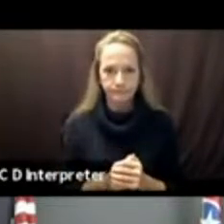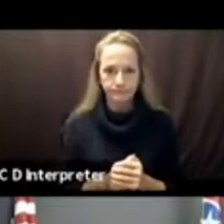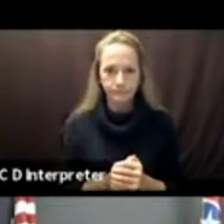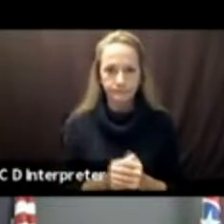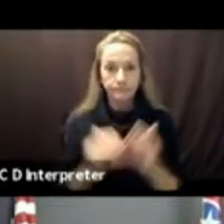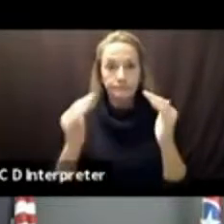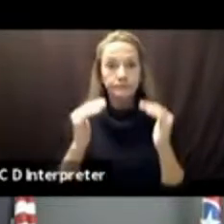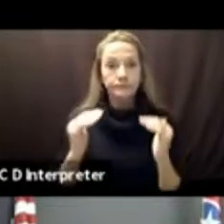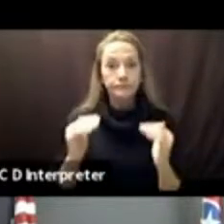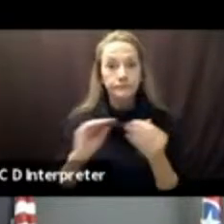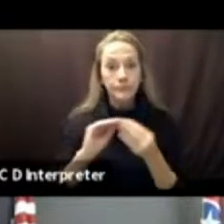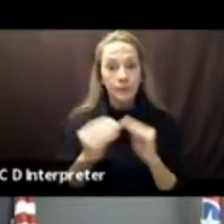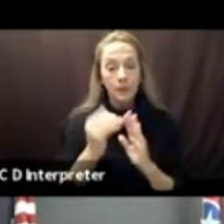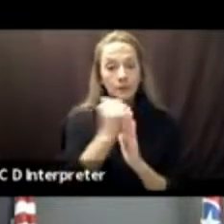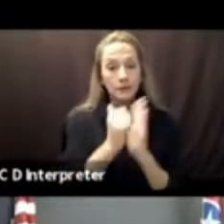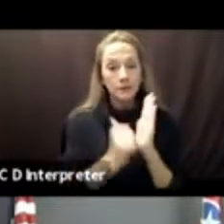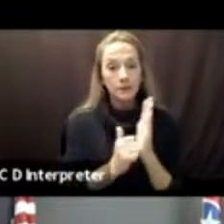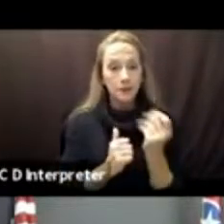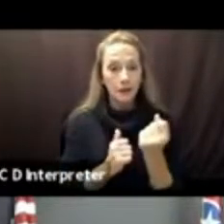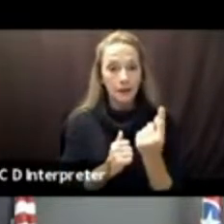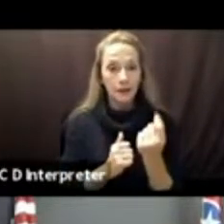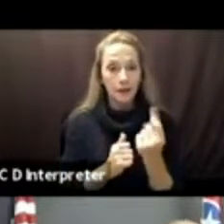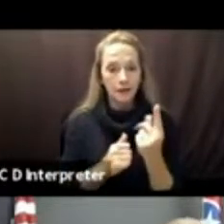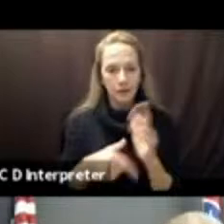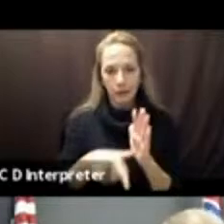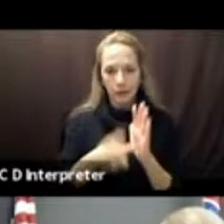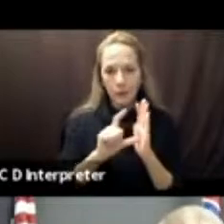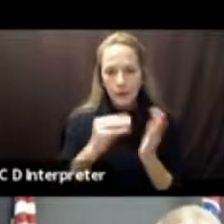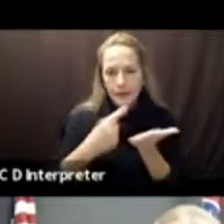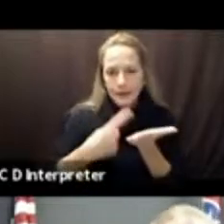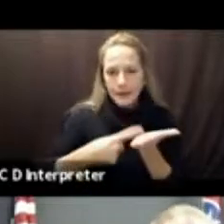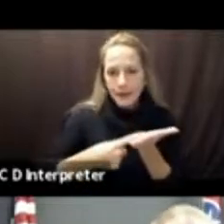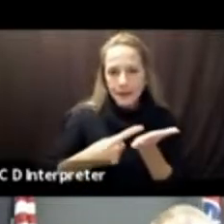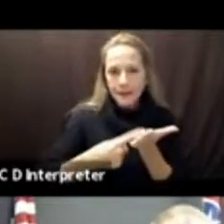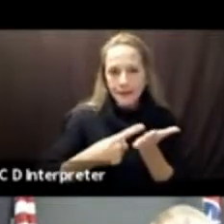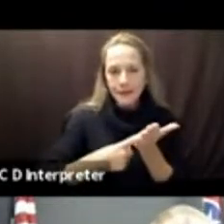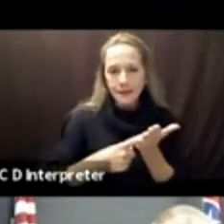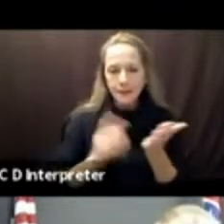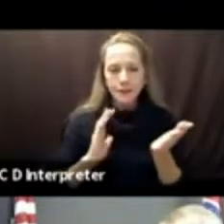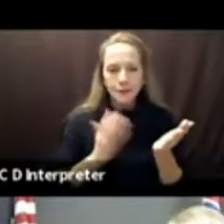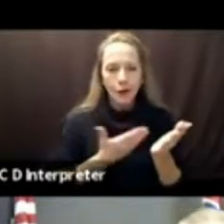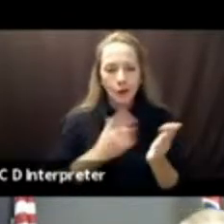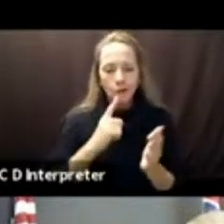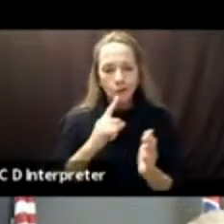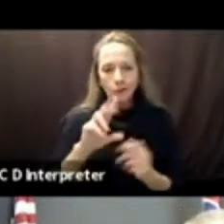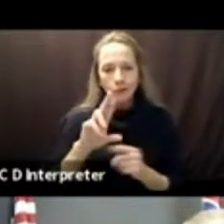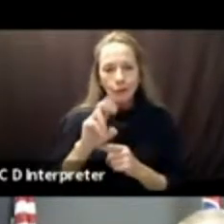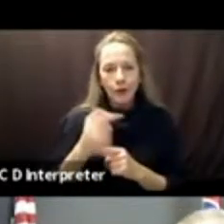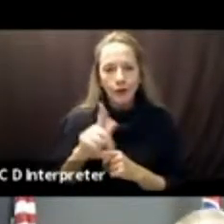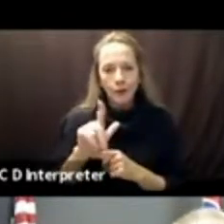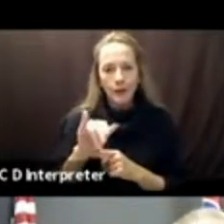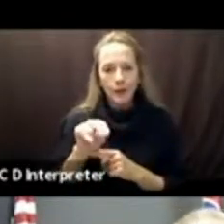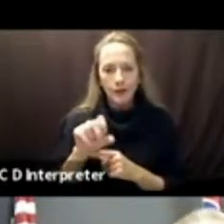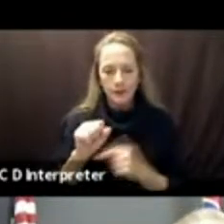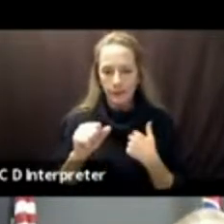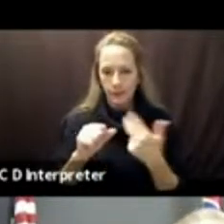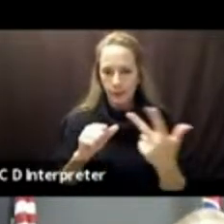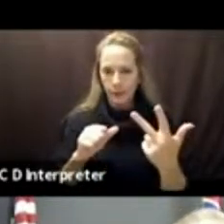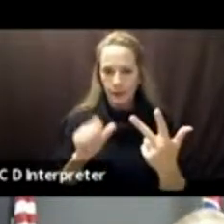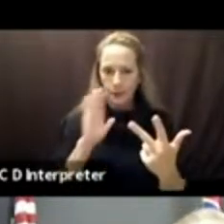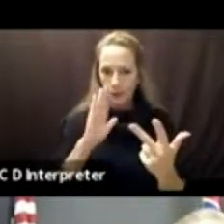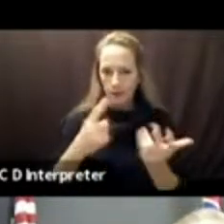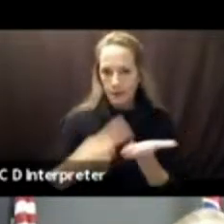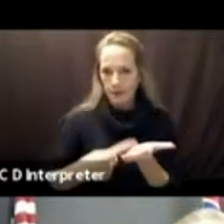Next up on the agenda, item 11 is review and discussion of our regulations. We have 3 we're going to discuss this evening,